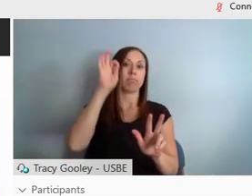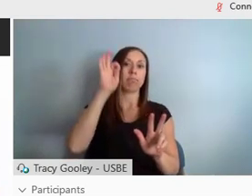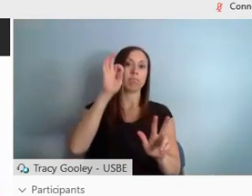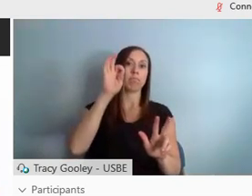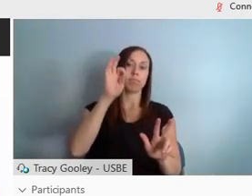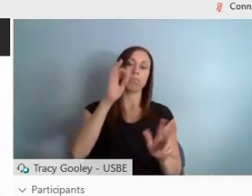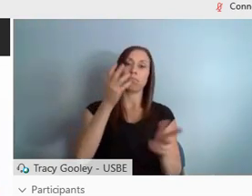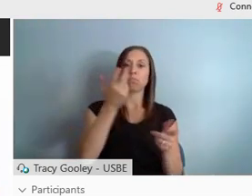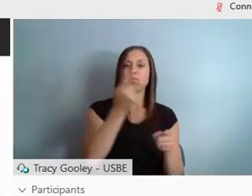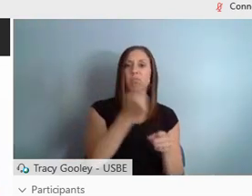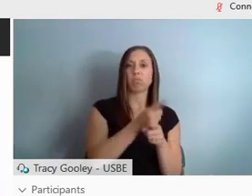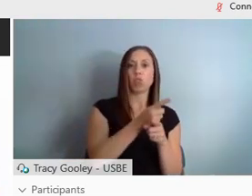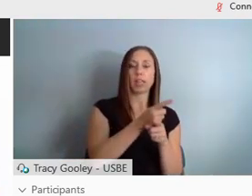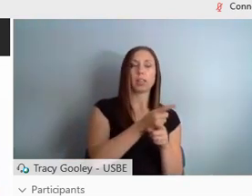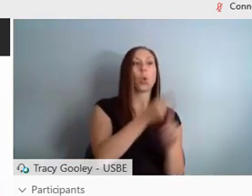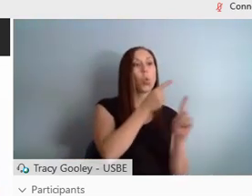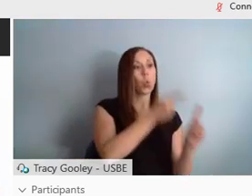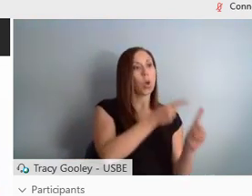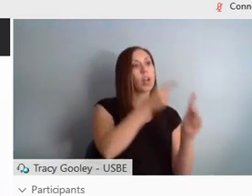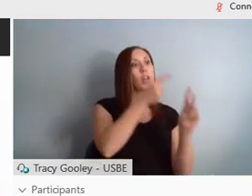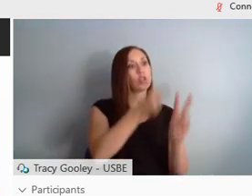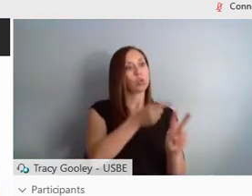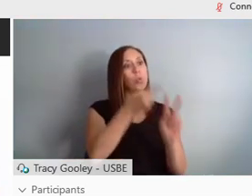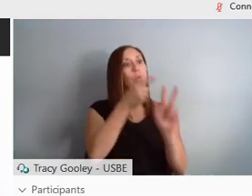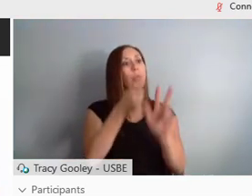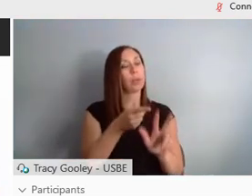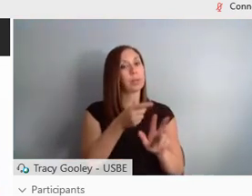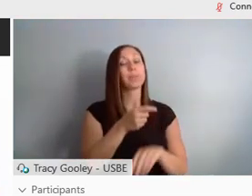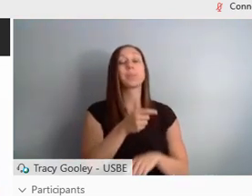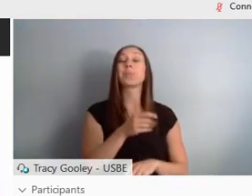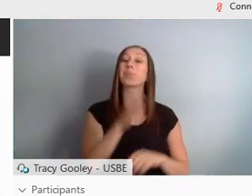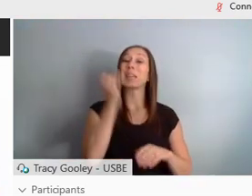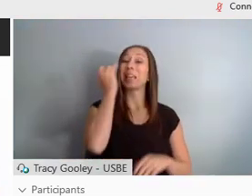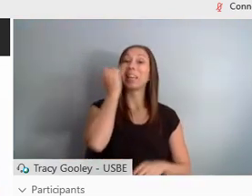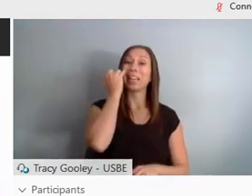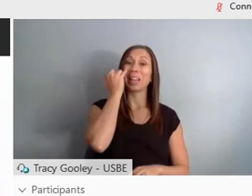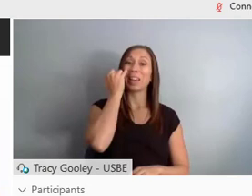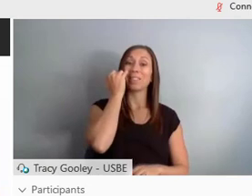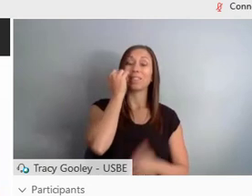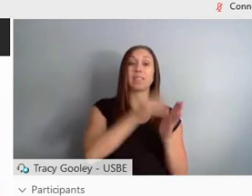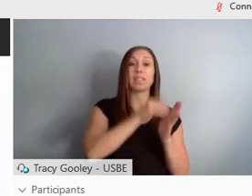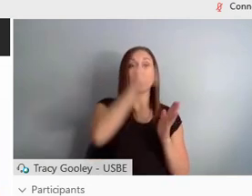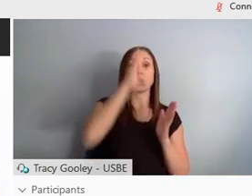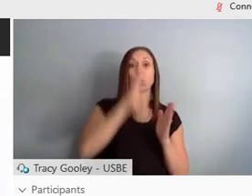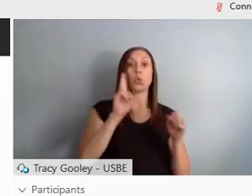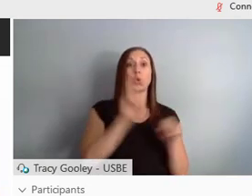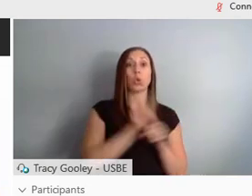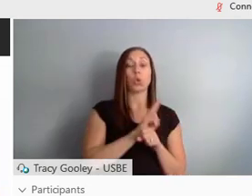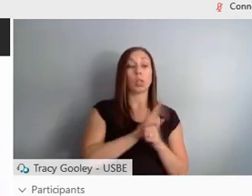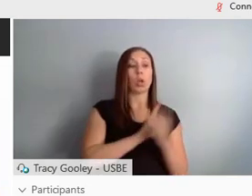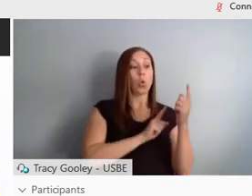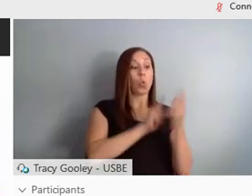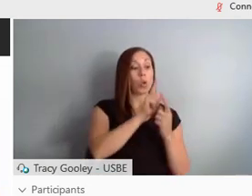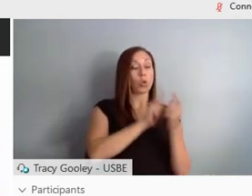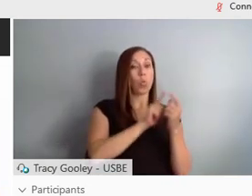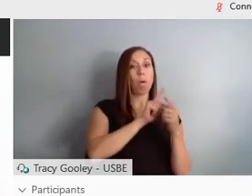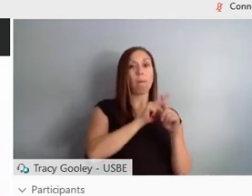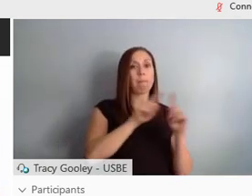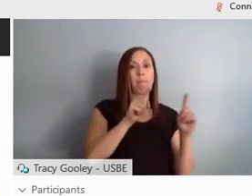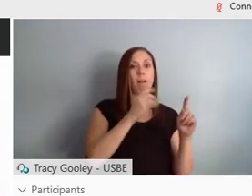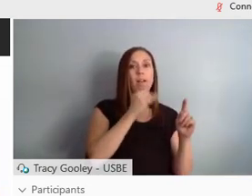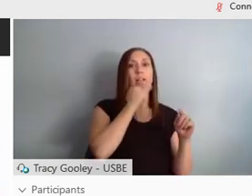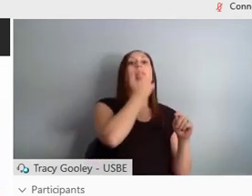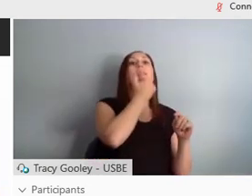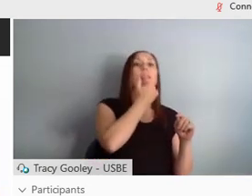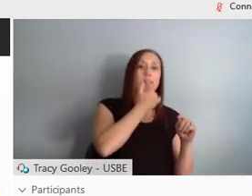up with that up to the 3. It's 1 point if the student counts using one-to-one correspondence but has